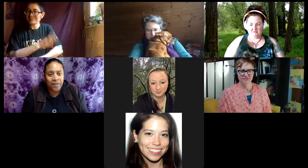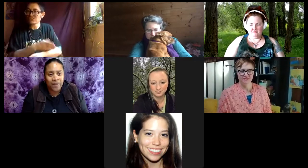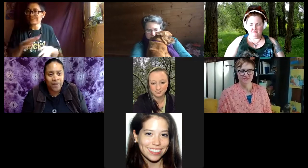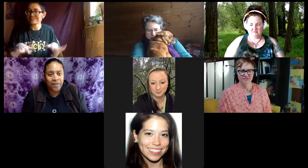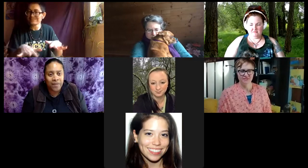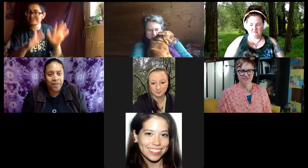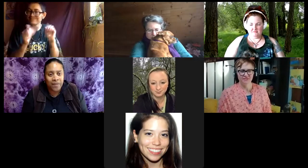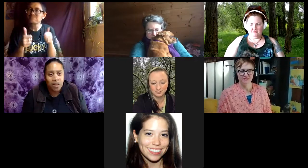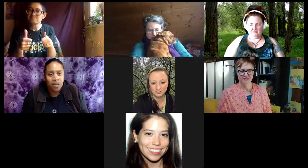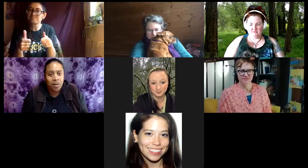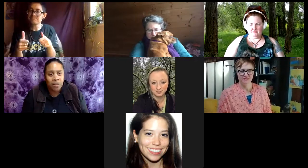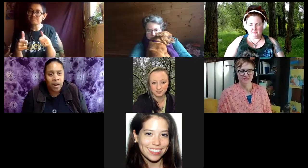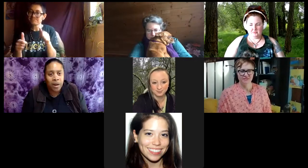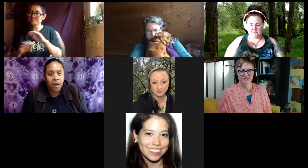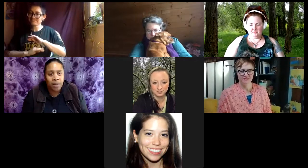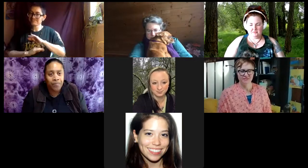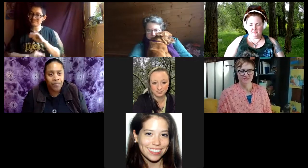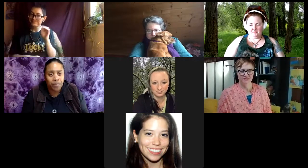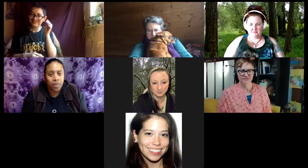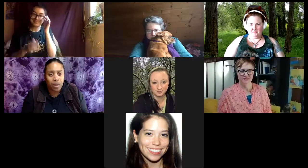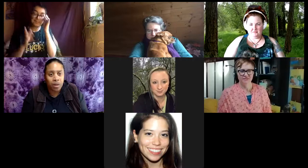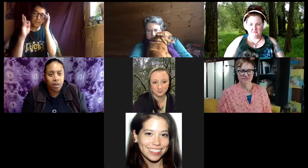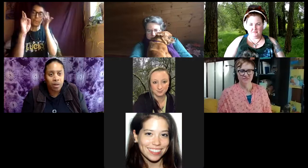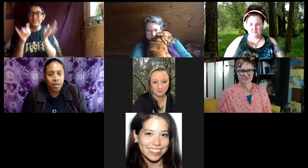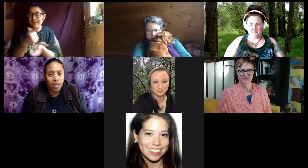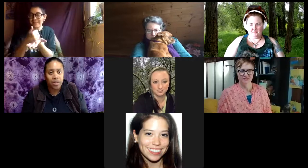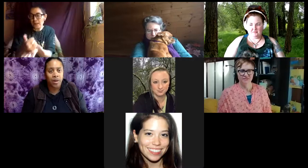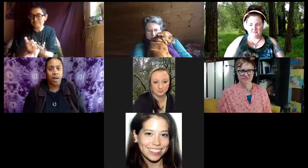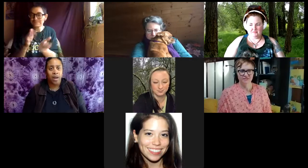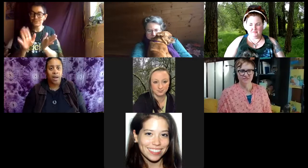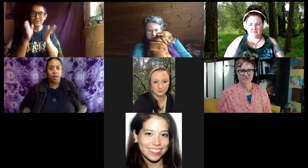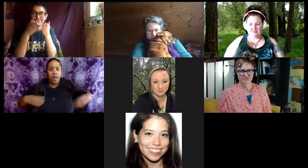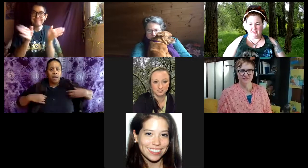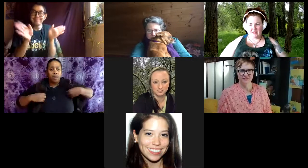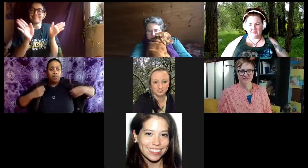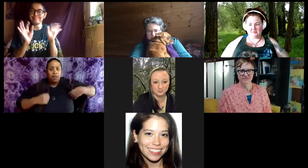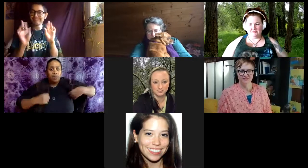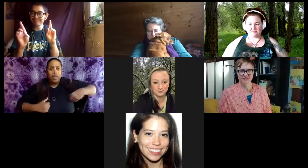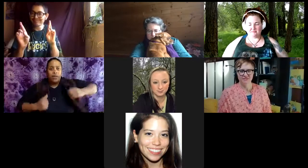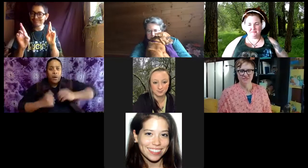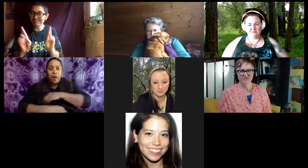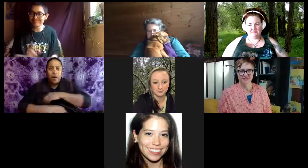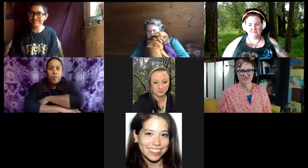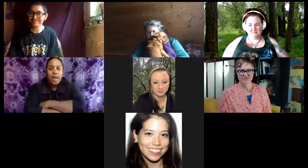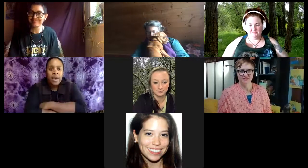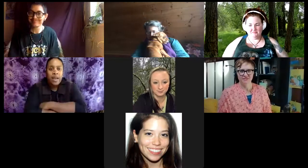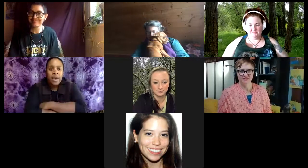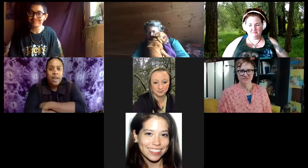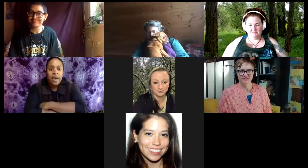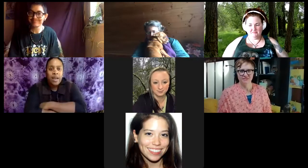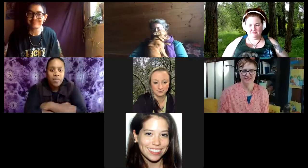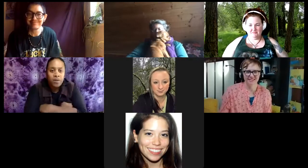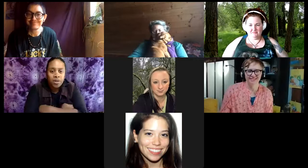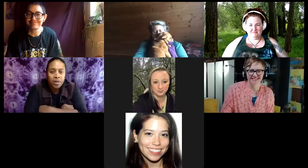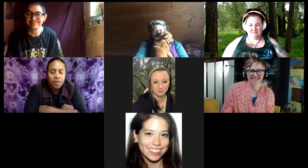energy involved, you know, but that's all right. Okay. And so I'm hoping that helps you